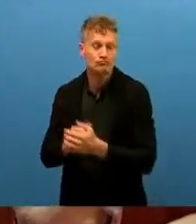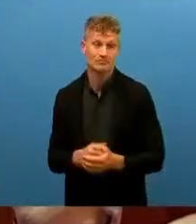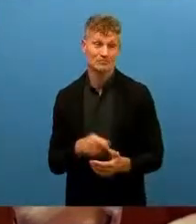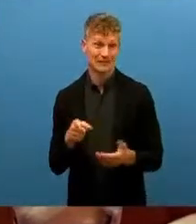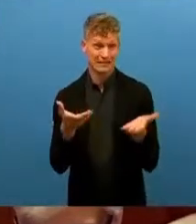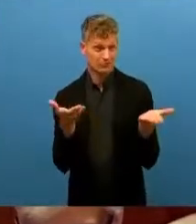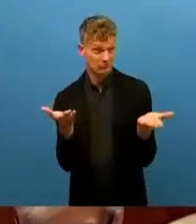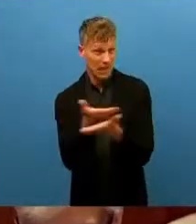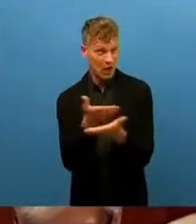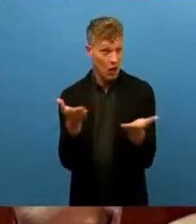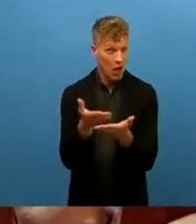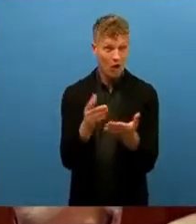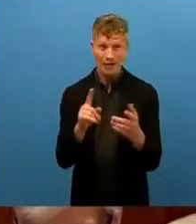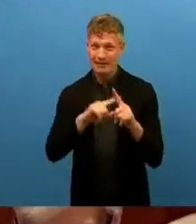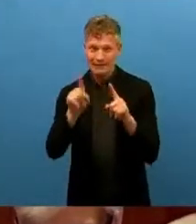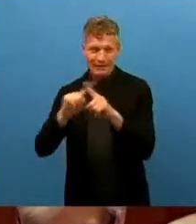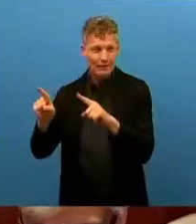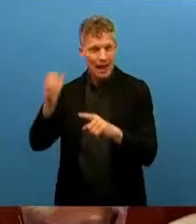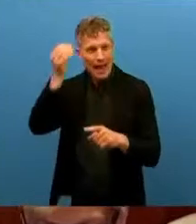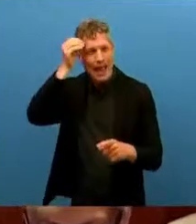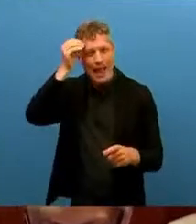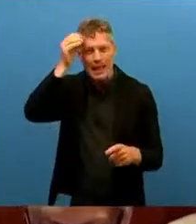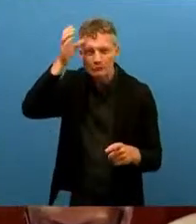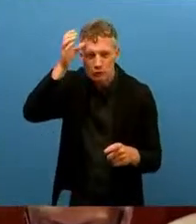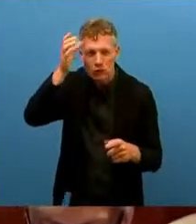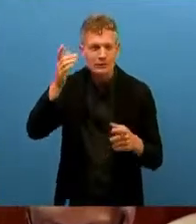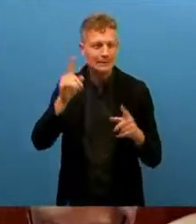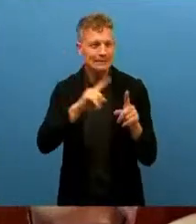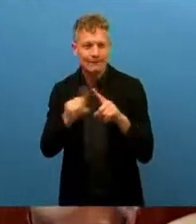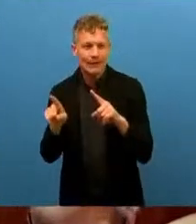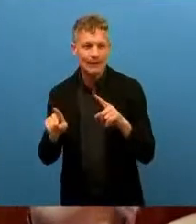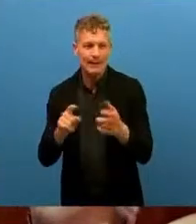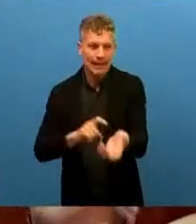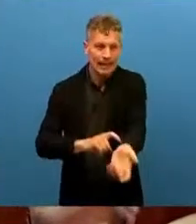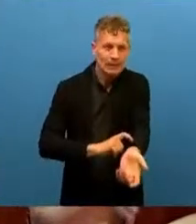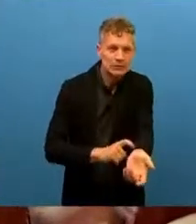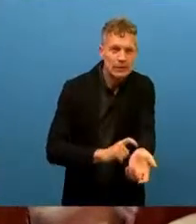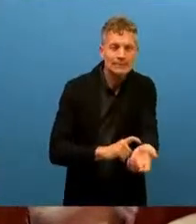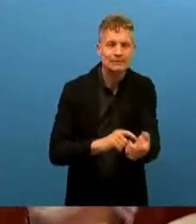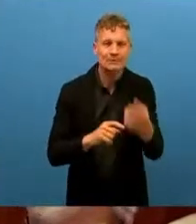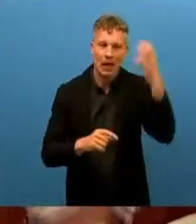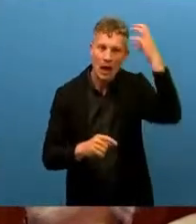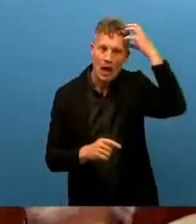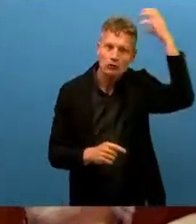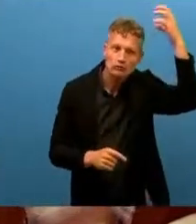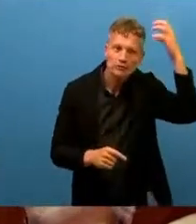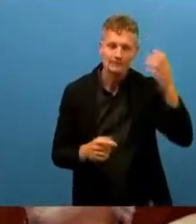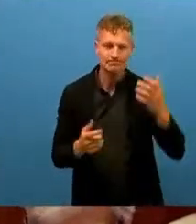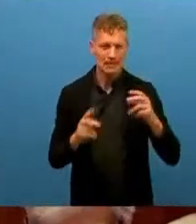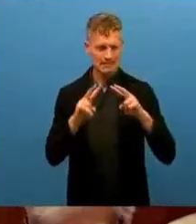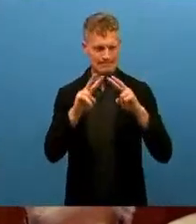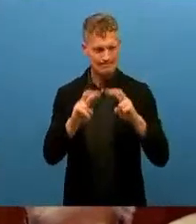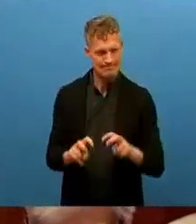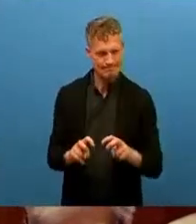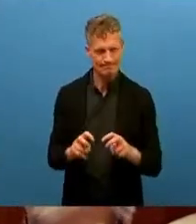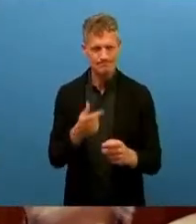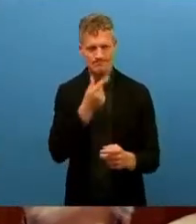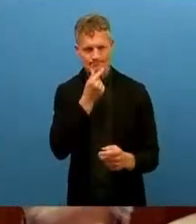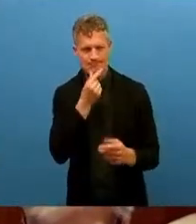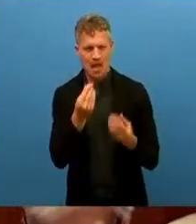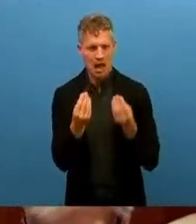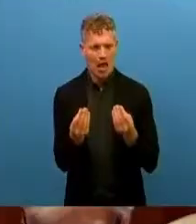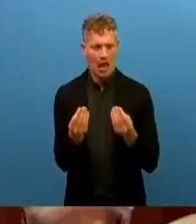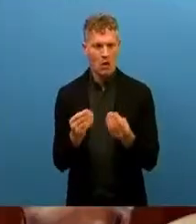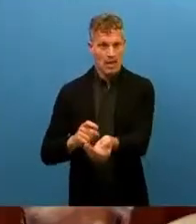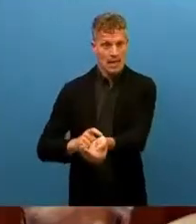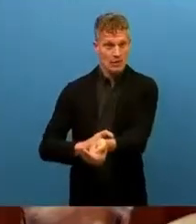states, and experts to examine how we can collectively enhance the meaningful and effective participation of